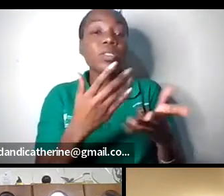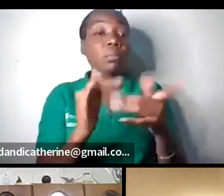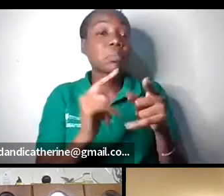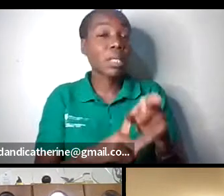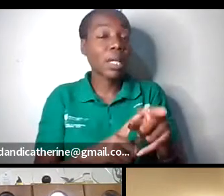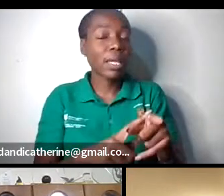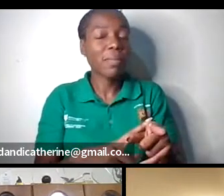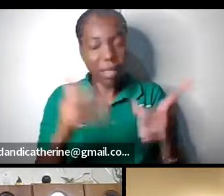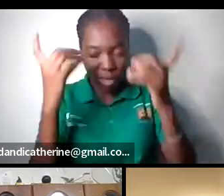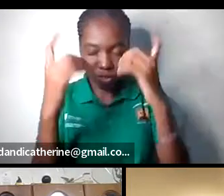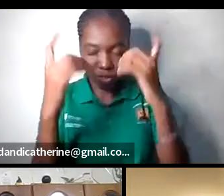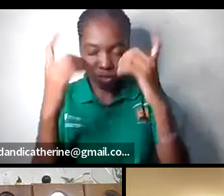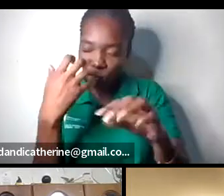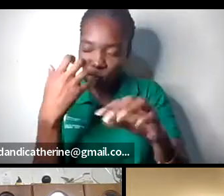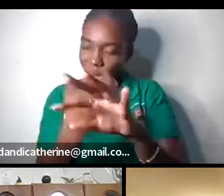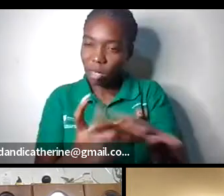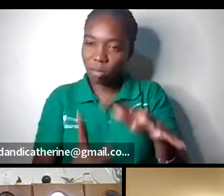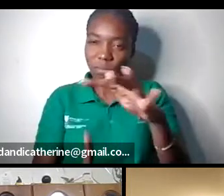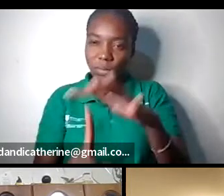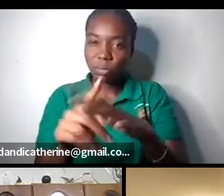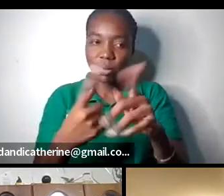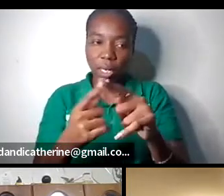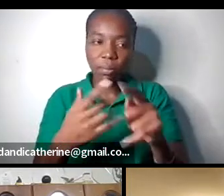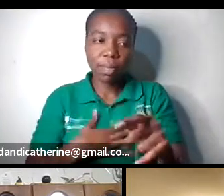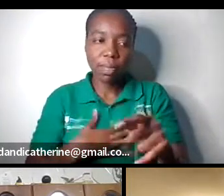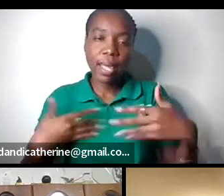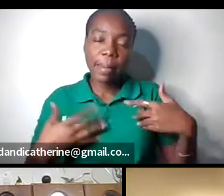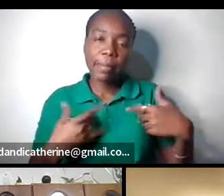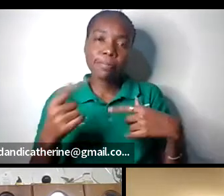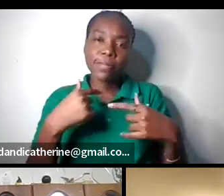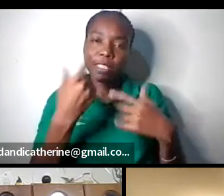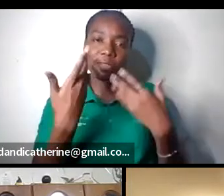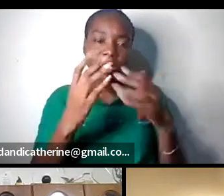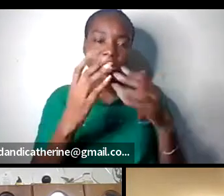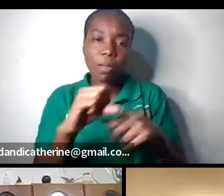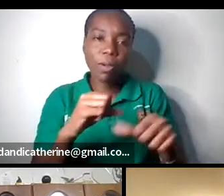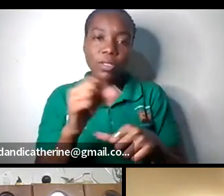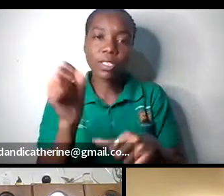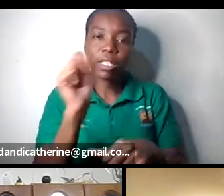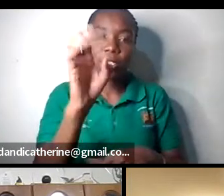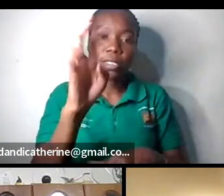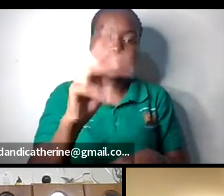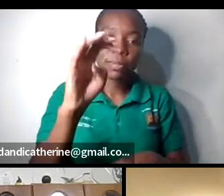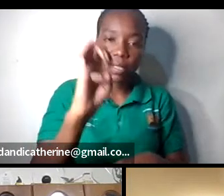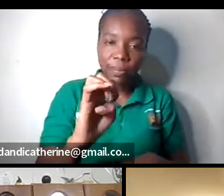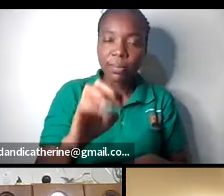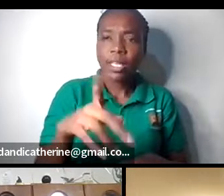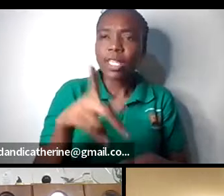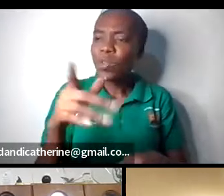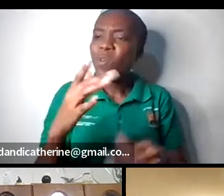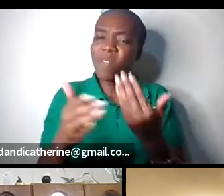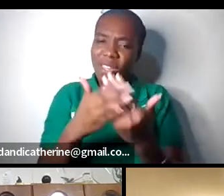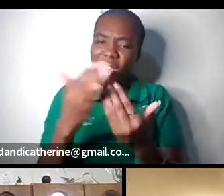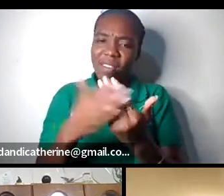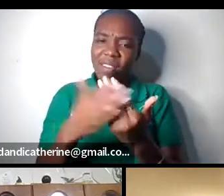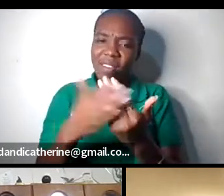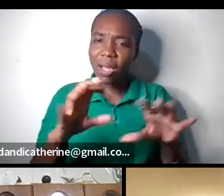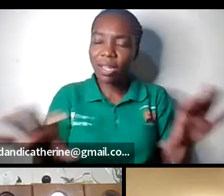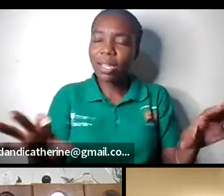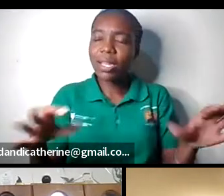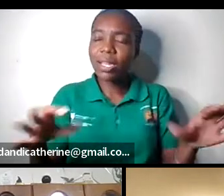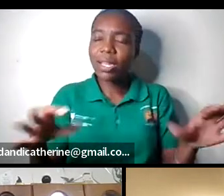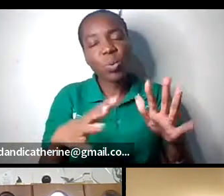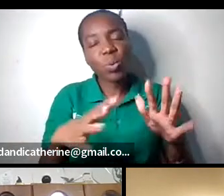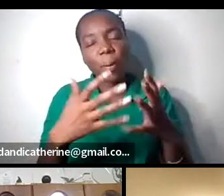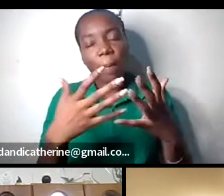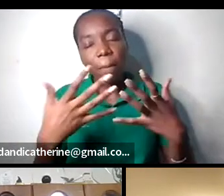I'm glad that Yinka mentioned about SMEs, do not favor these markets, the entrepreneurs who are really in